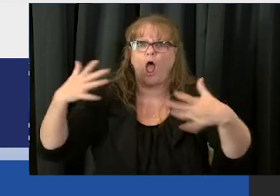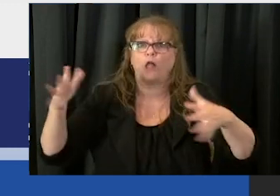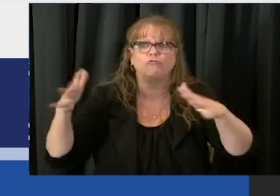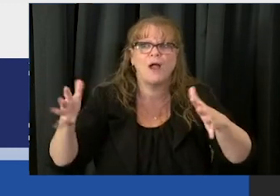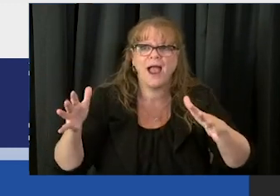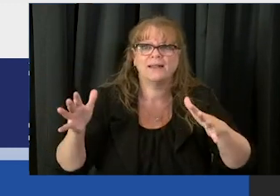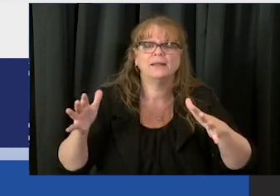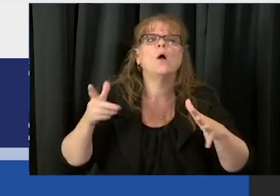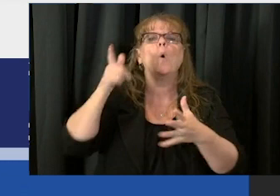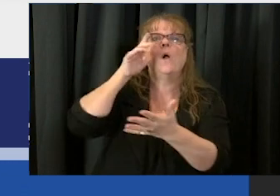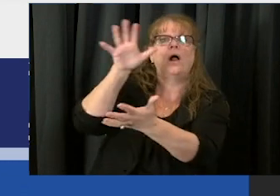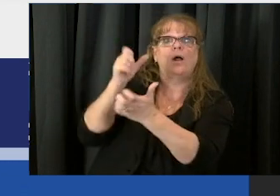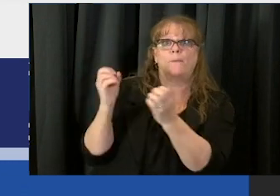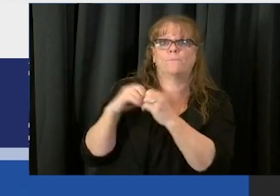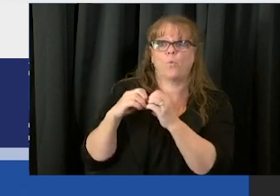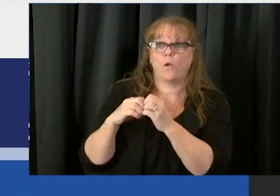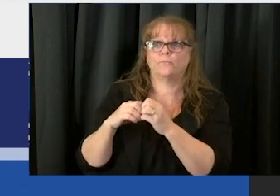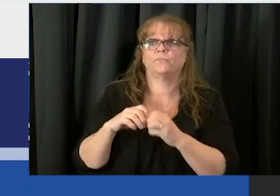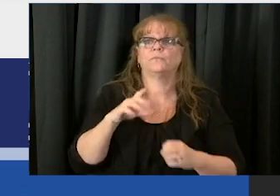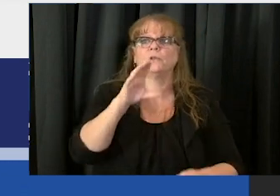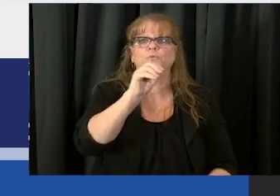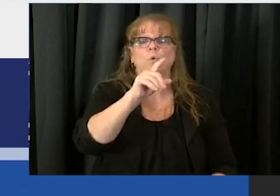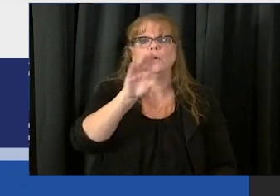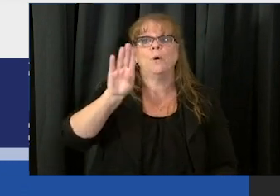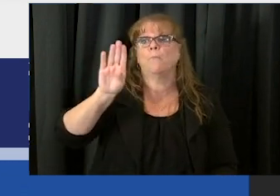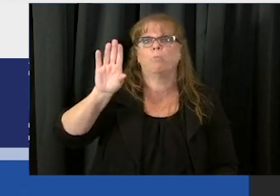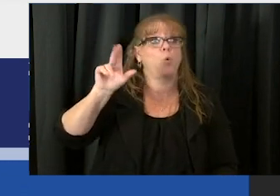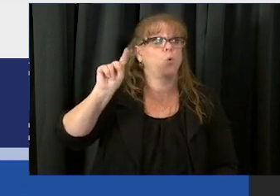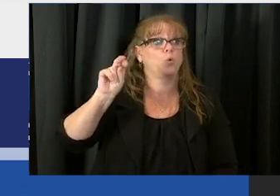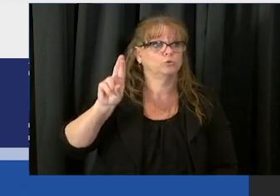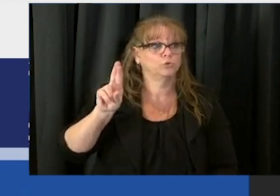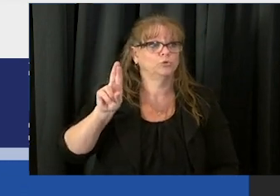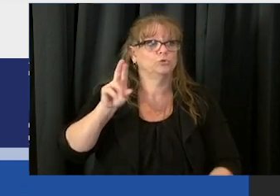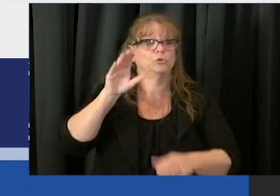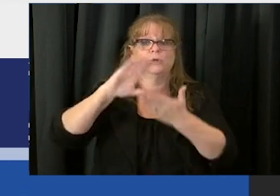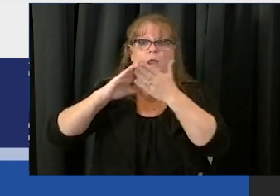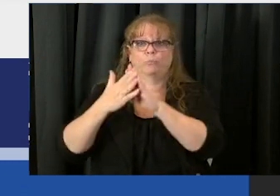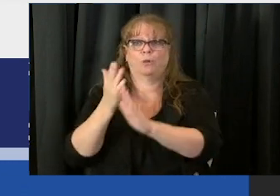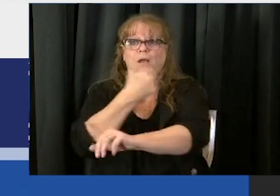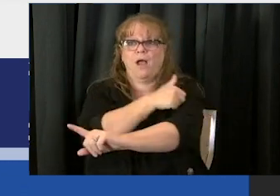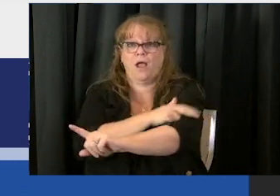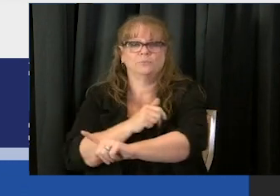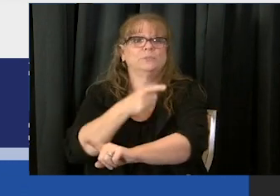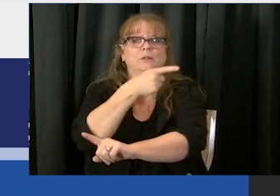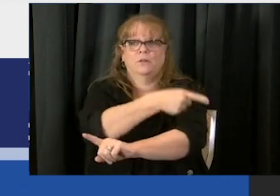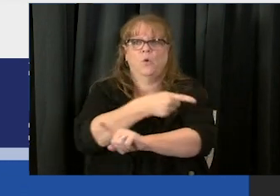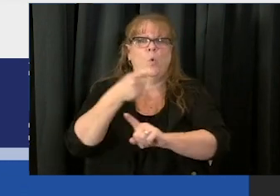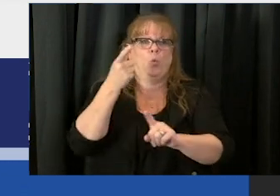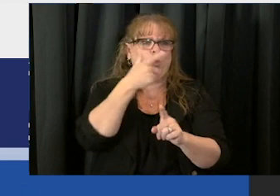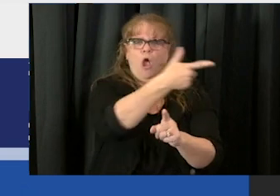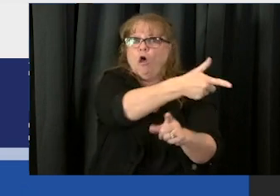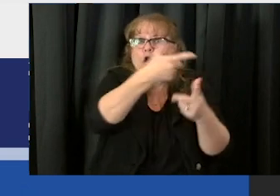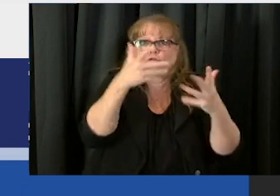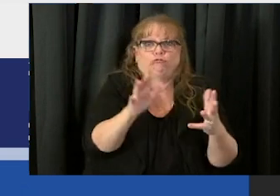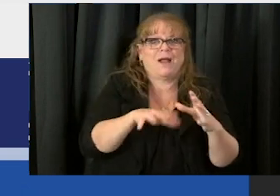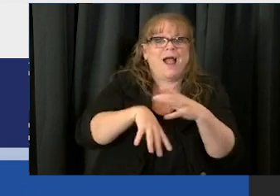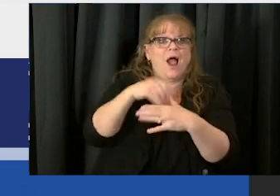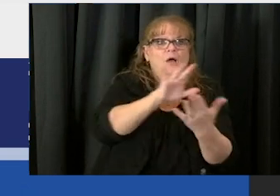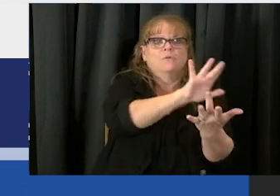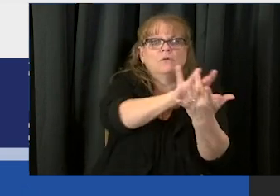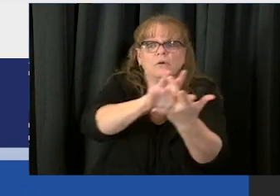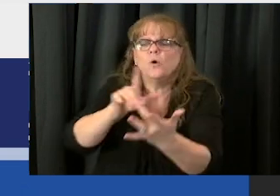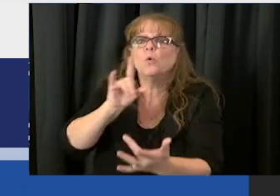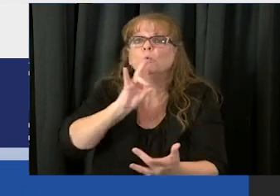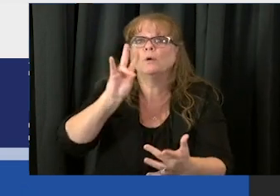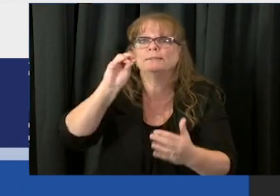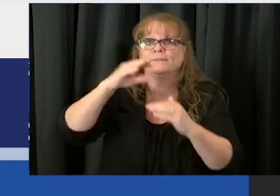independent hospital, contacting patients age 70 and up. So these are all either online or coming online. And then those that we